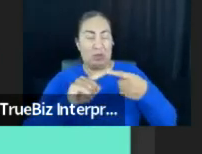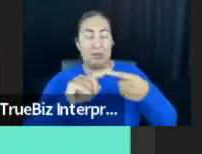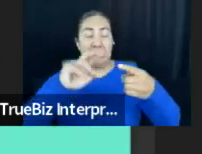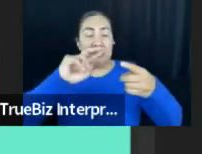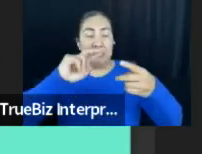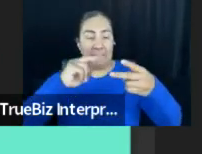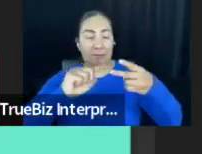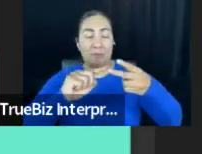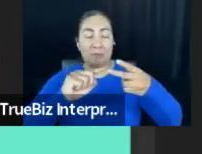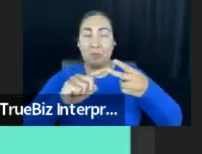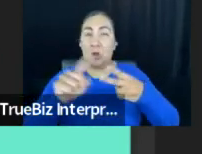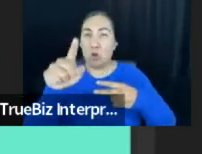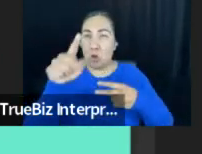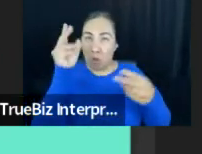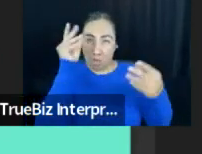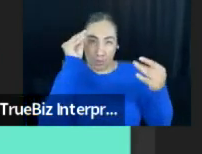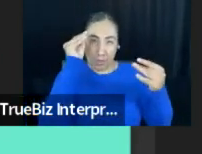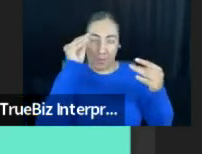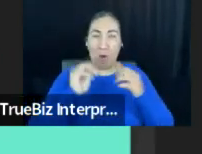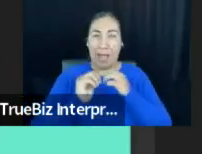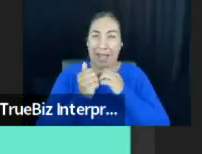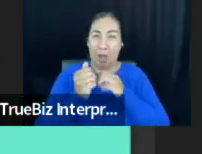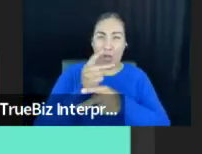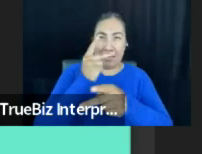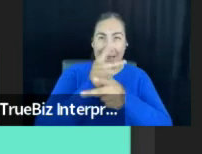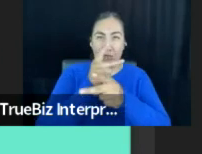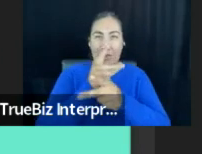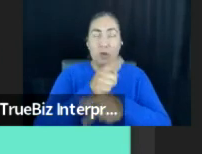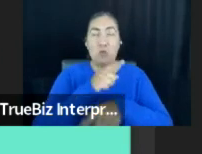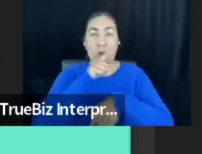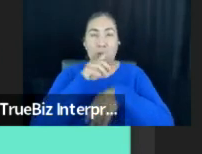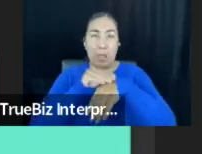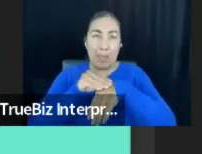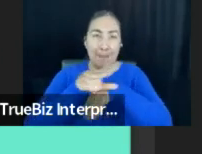did caretaking impact your work experience over the last 18